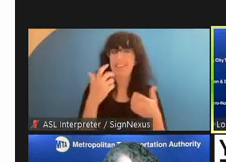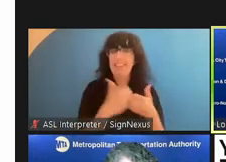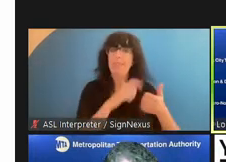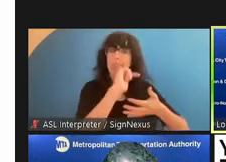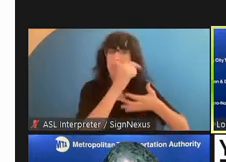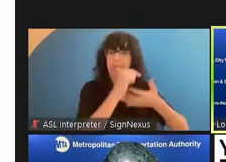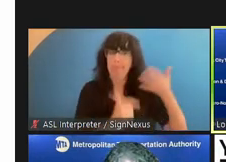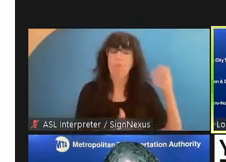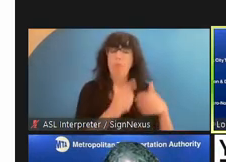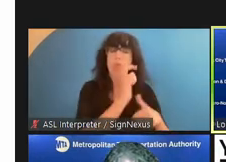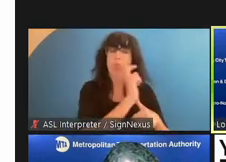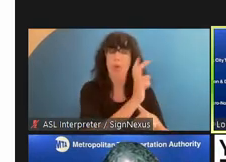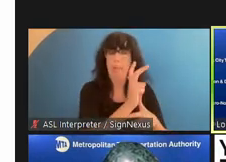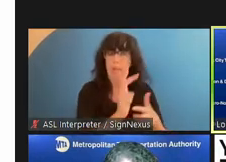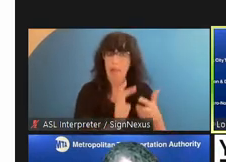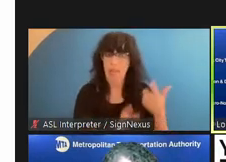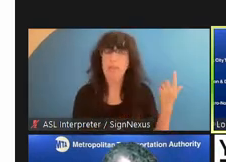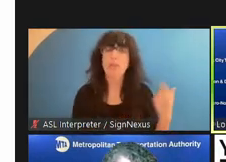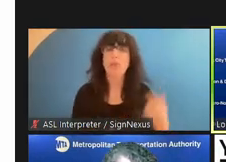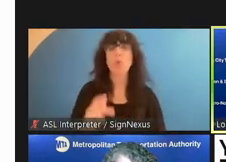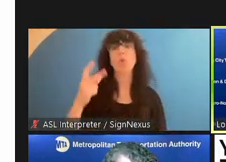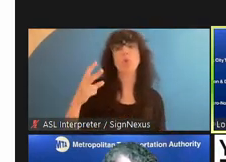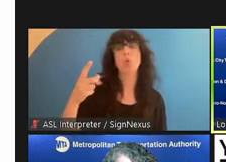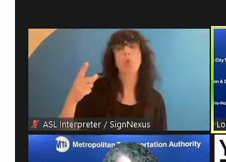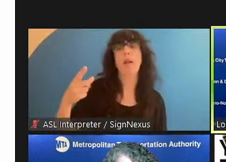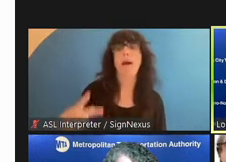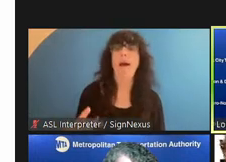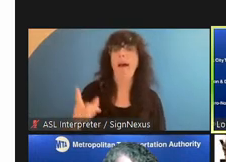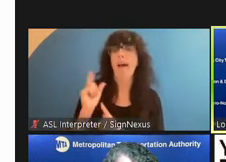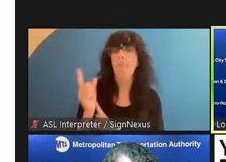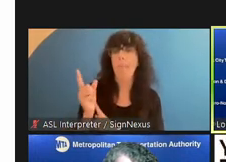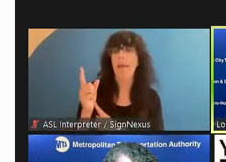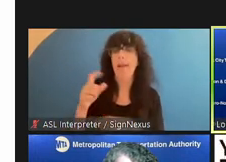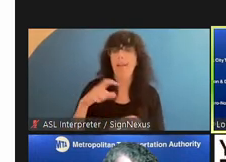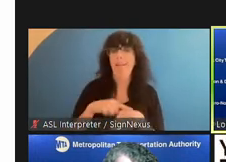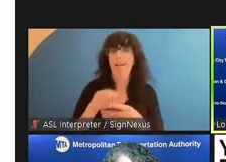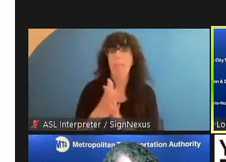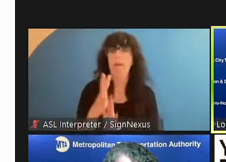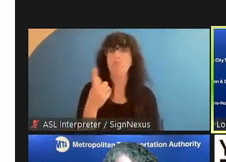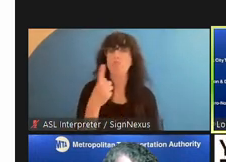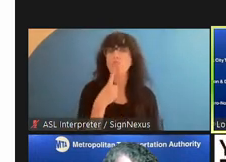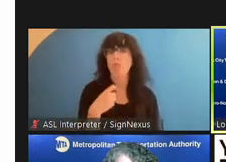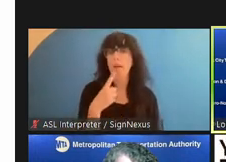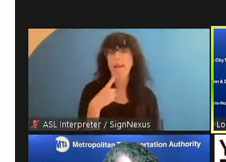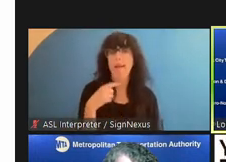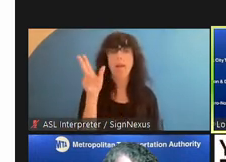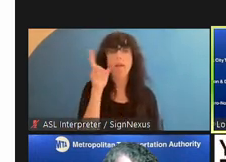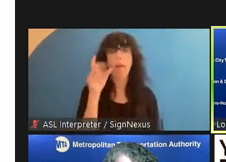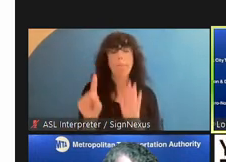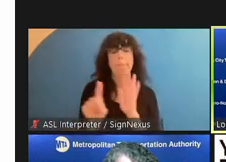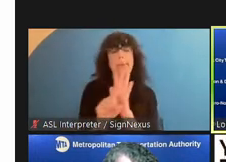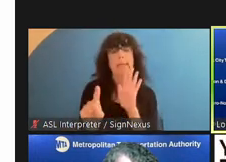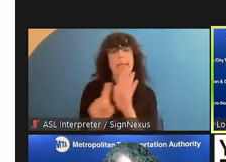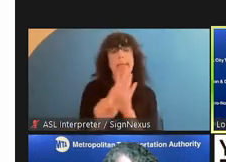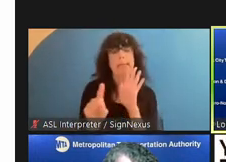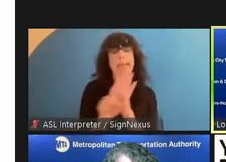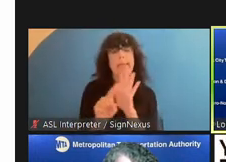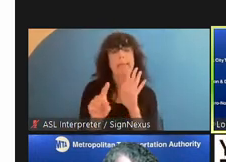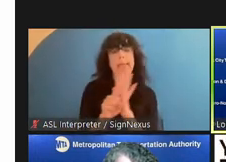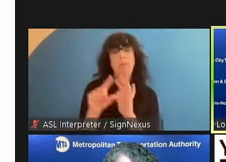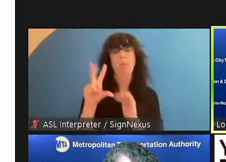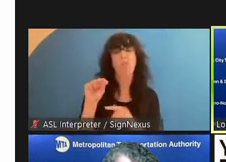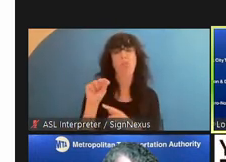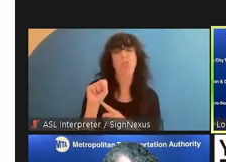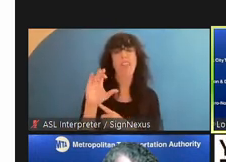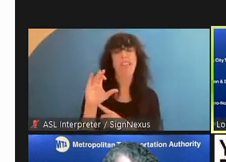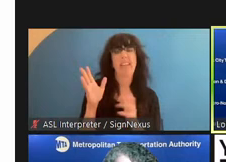minutes at the two and a half minute mark the clock will turn red and you will hear a beep notifying you that you have 30 seconds